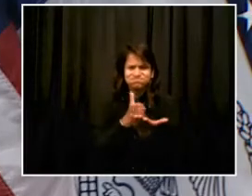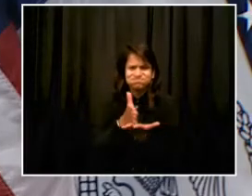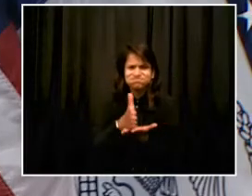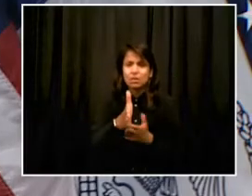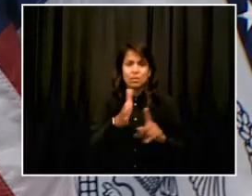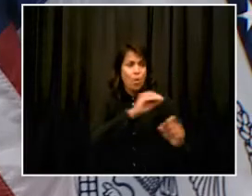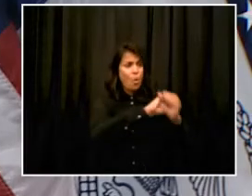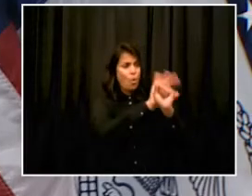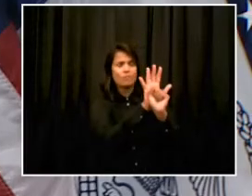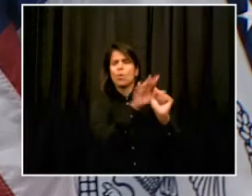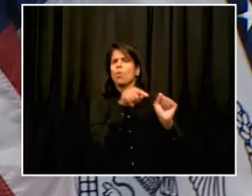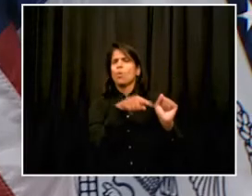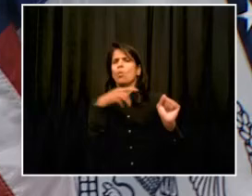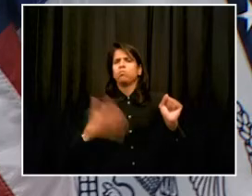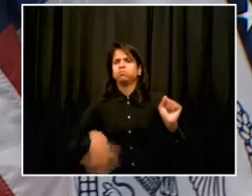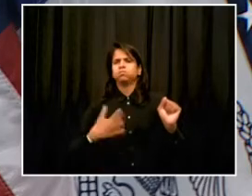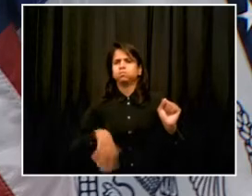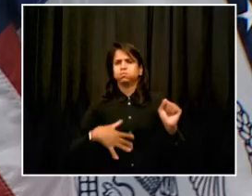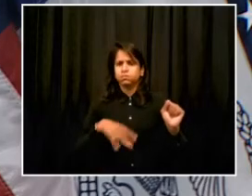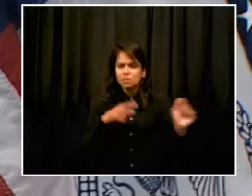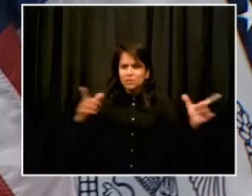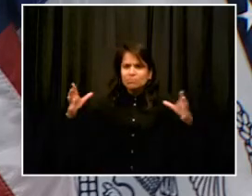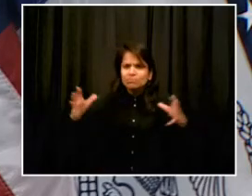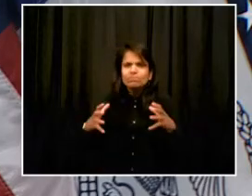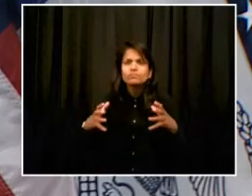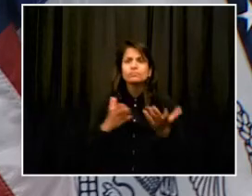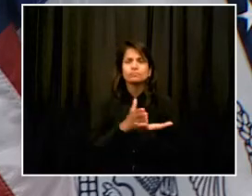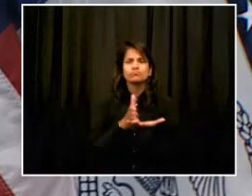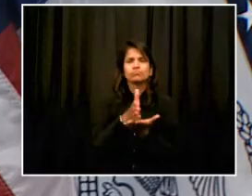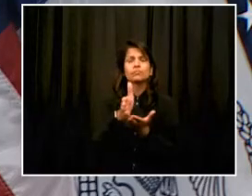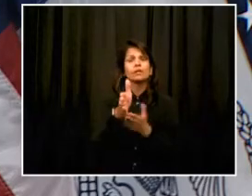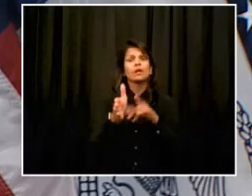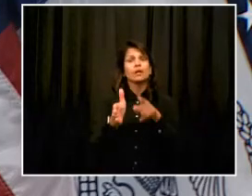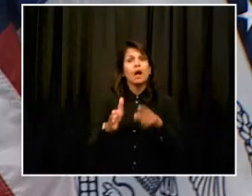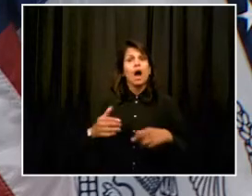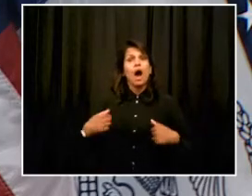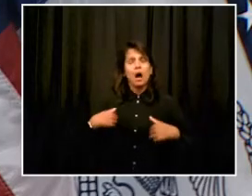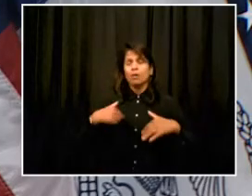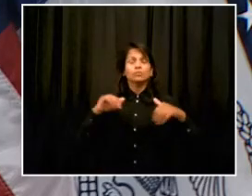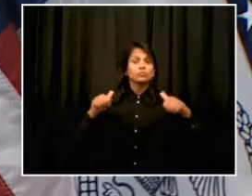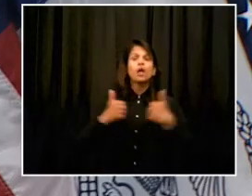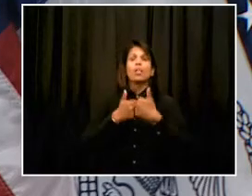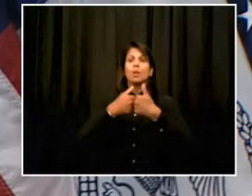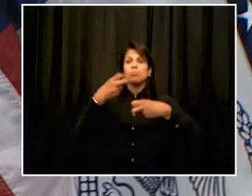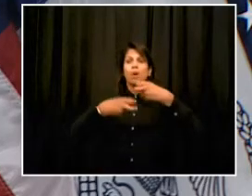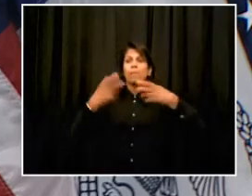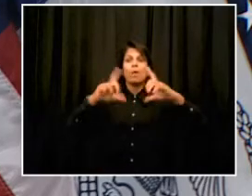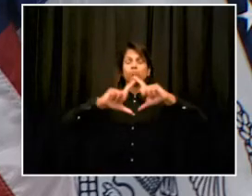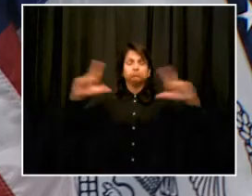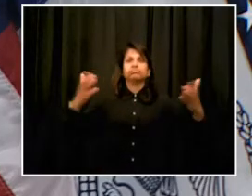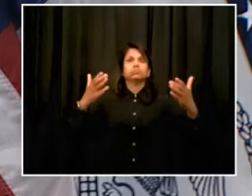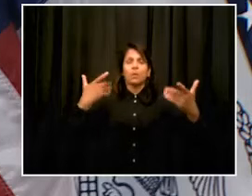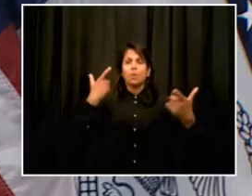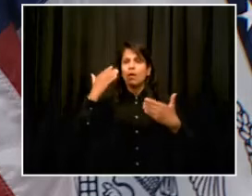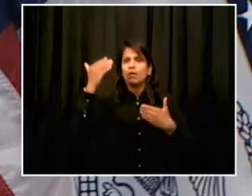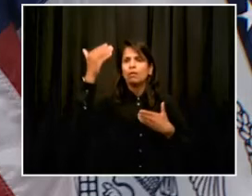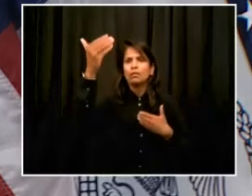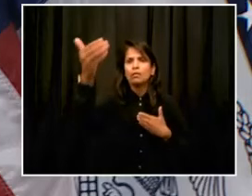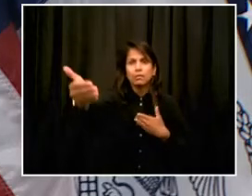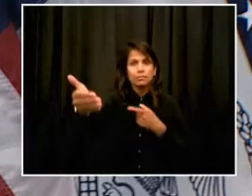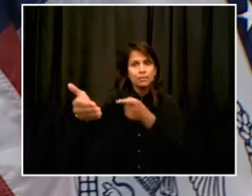on the coronavirus, to get through what's going to be a lot more activity in the fall and still keep the coronavirus at bay, and